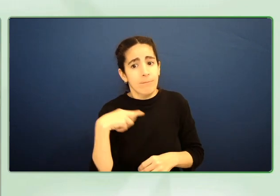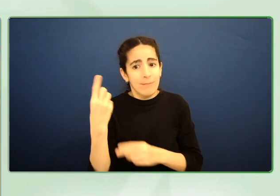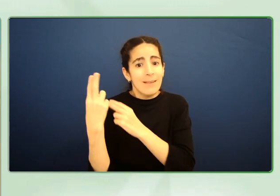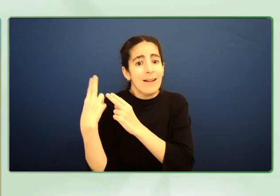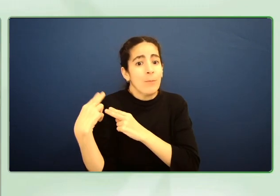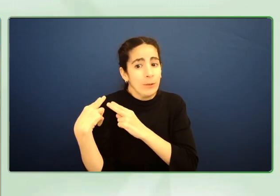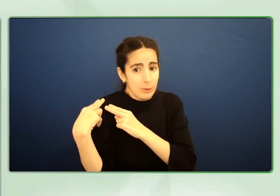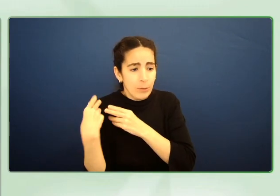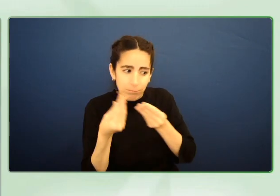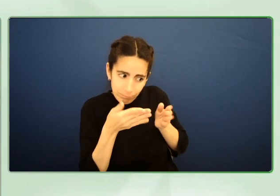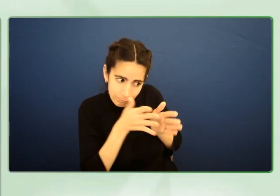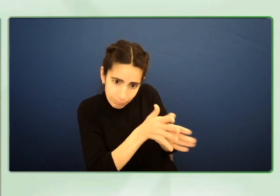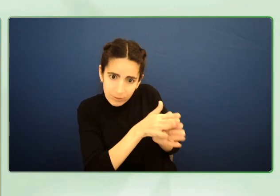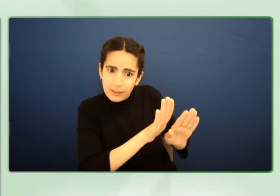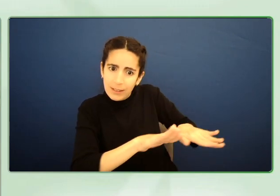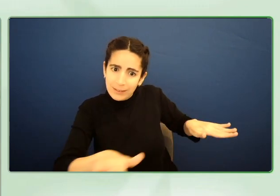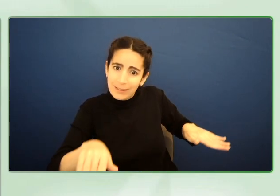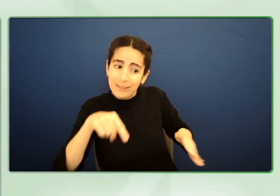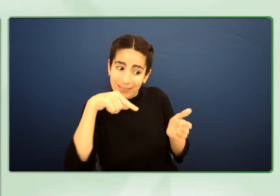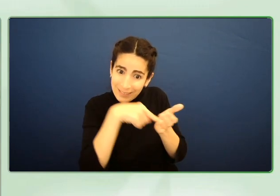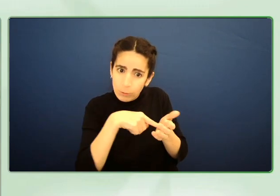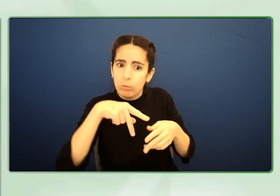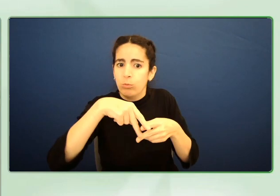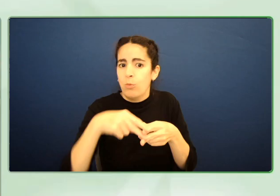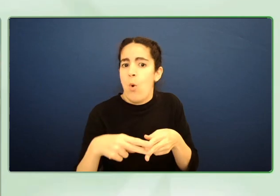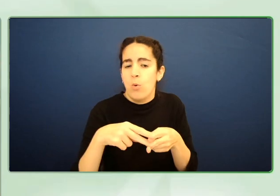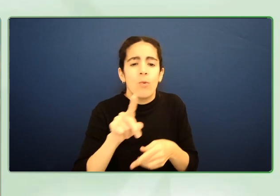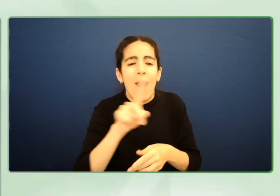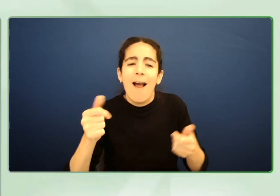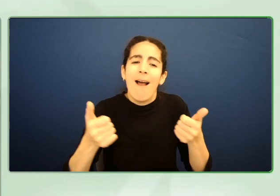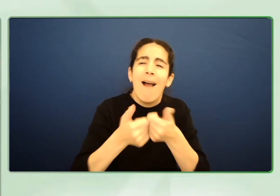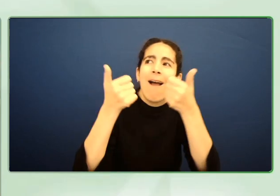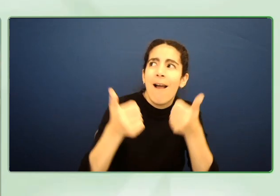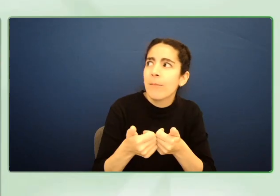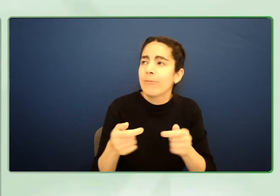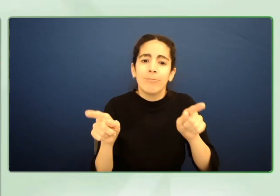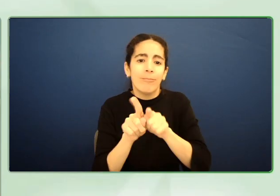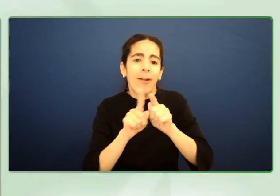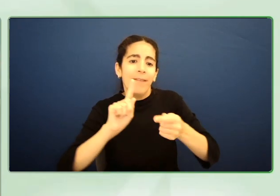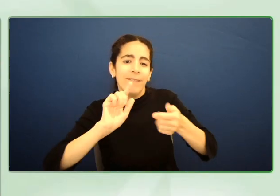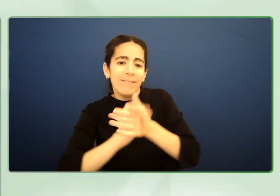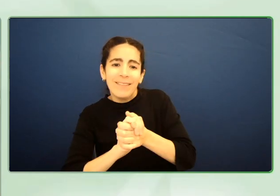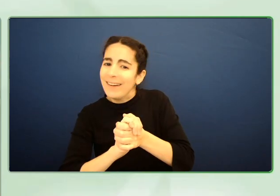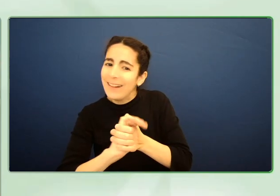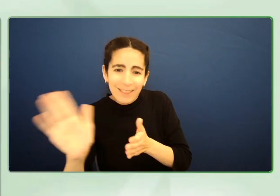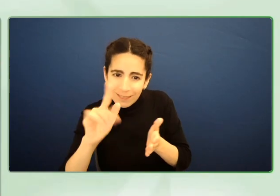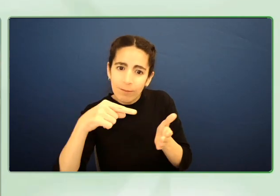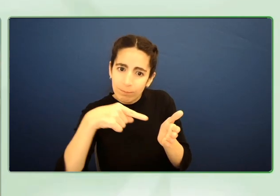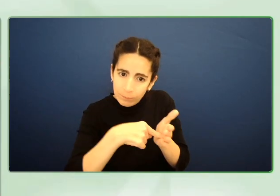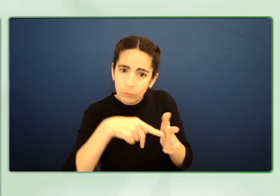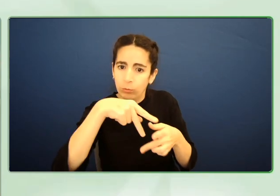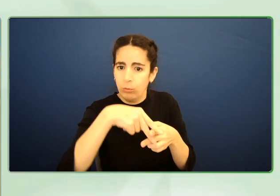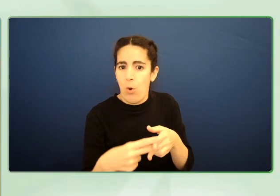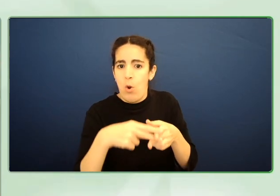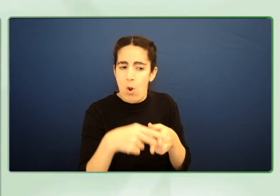friend, it's a tool. You don't need to socialize on a phone. You don't need to, do everything on a phone. But you